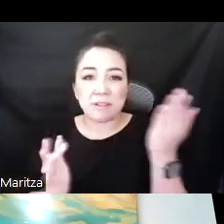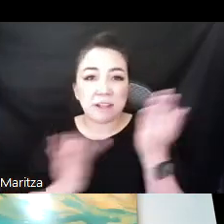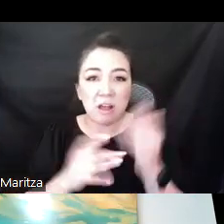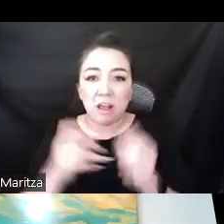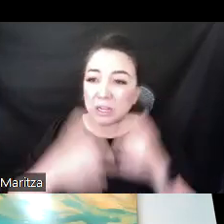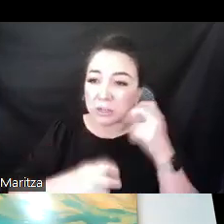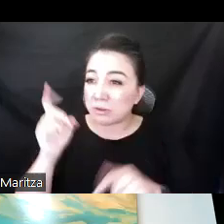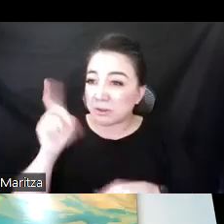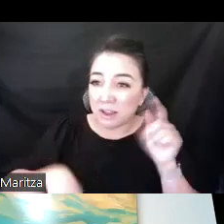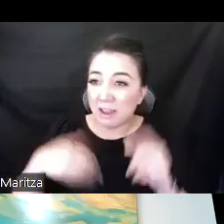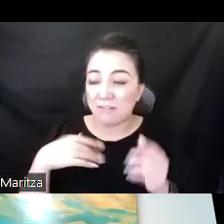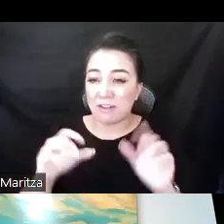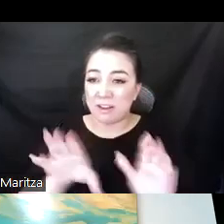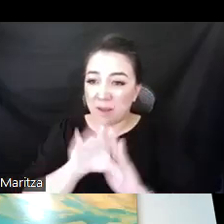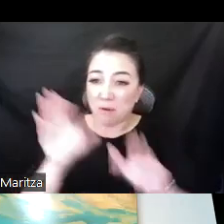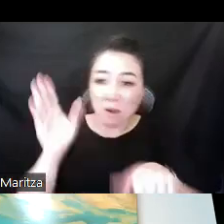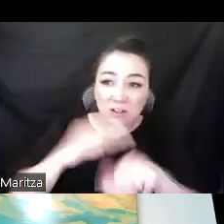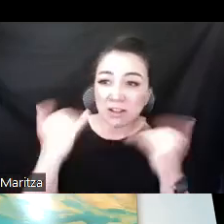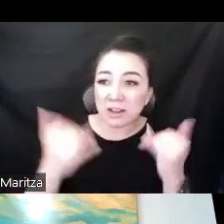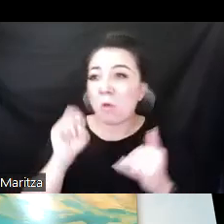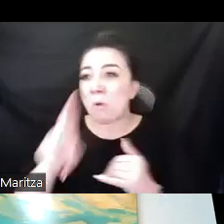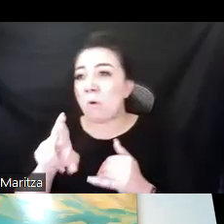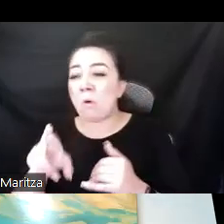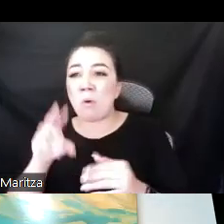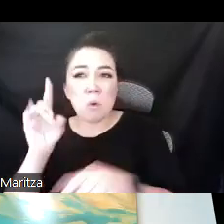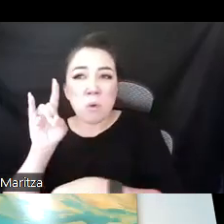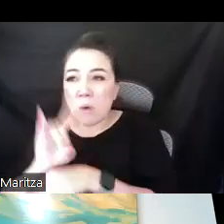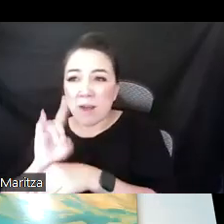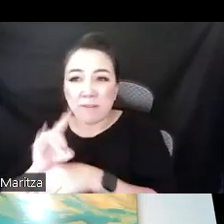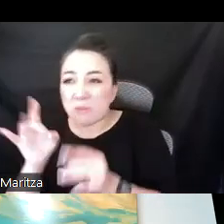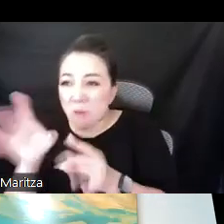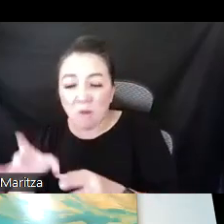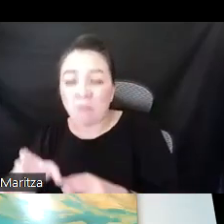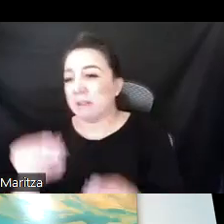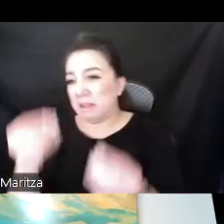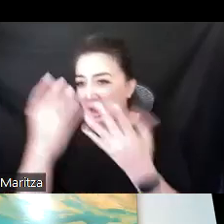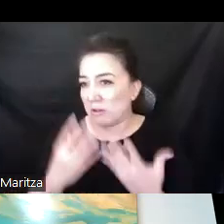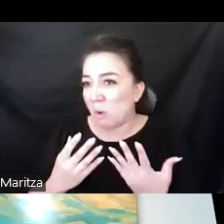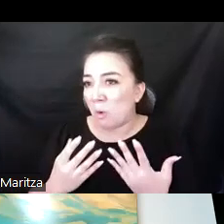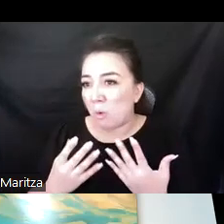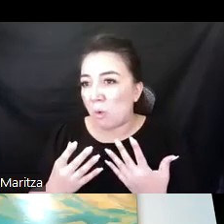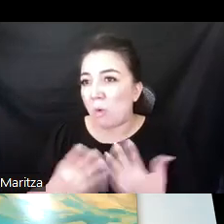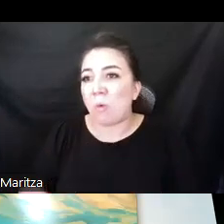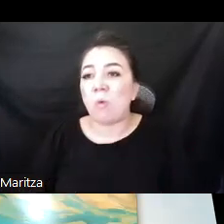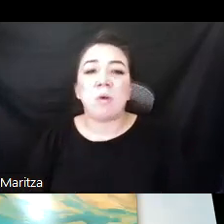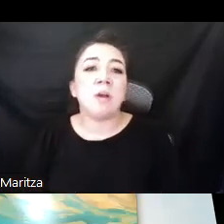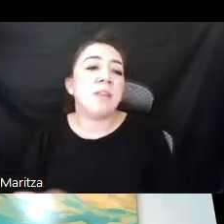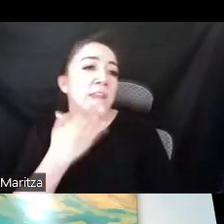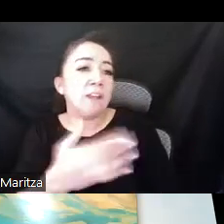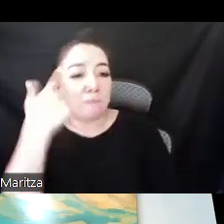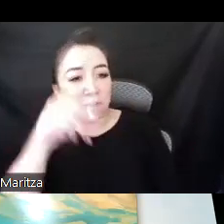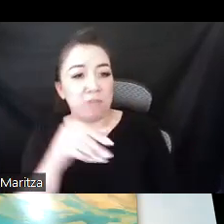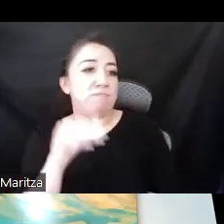where you can't have your camera on today, or poor Wi-Fi or something, please just let us know. Thanks for the reminder,